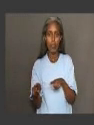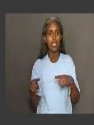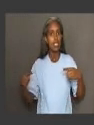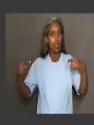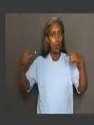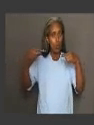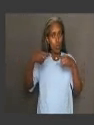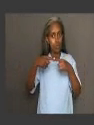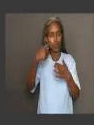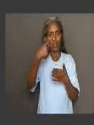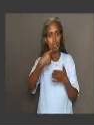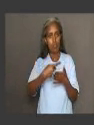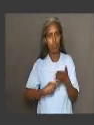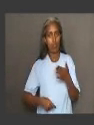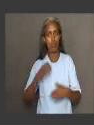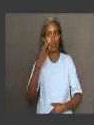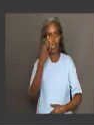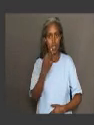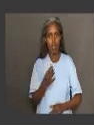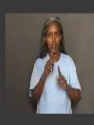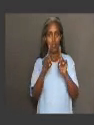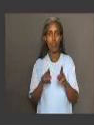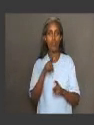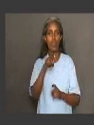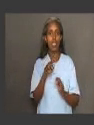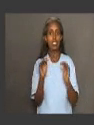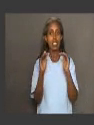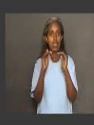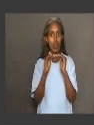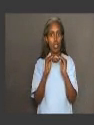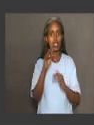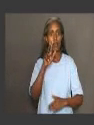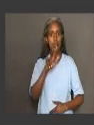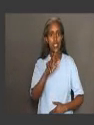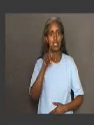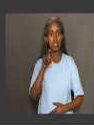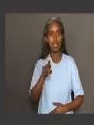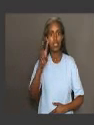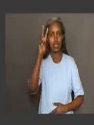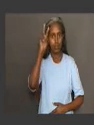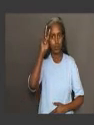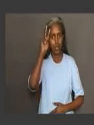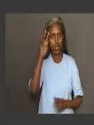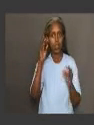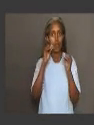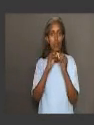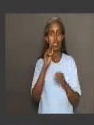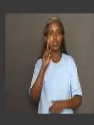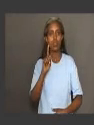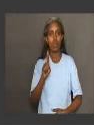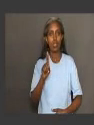corresponding values of f of x equals 3x squared plus